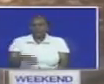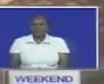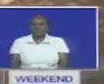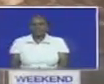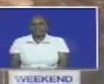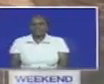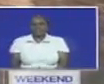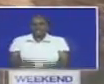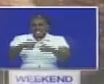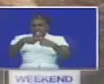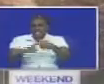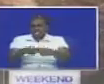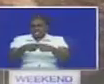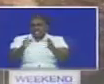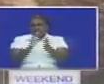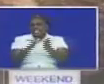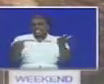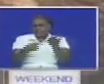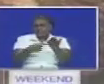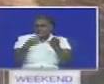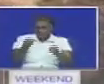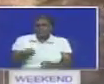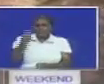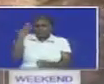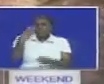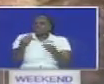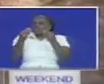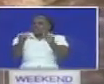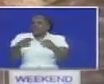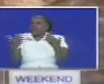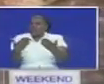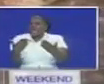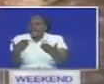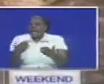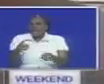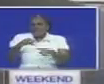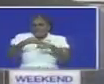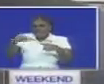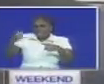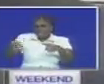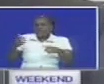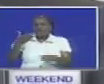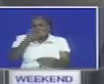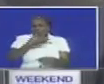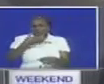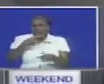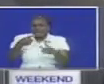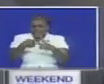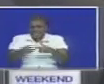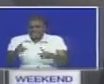Engineers and technologists have discovered that the solution lies in this blob of used vegetable oil. We started in